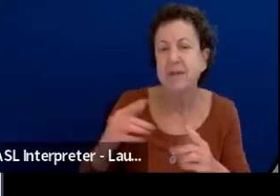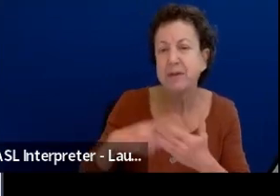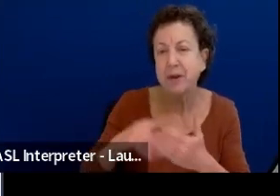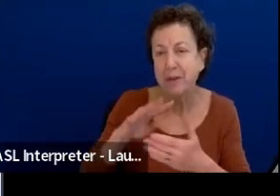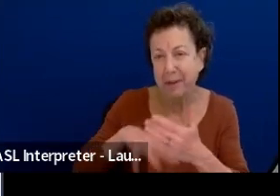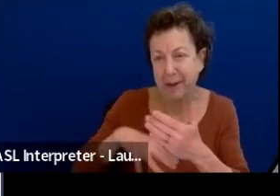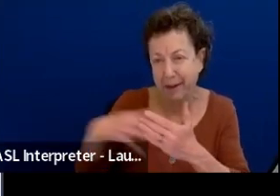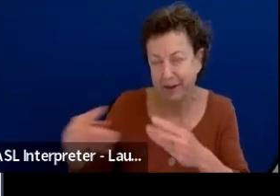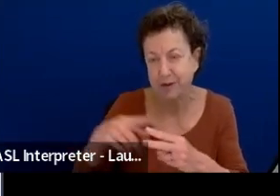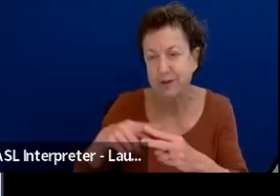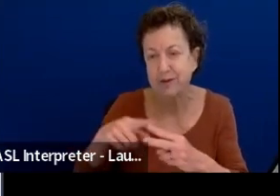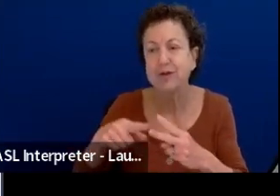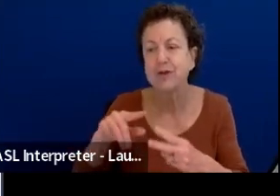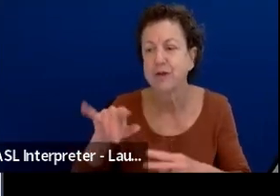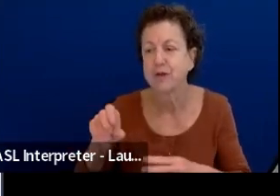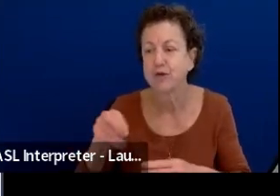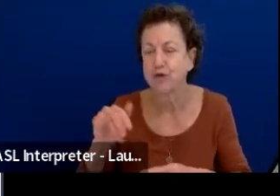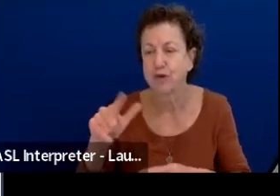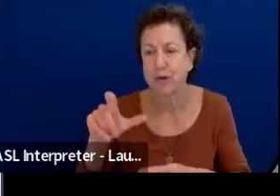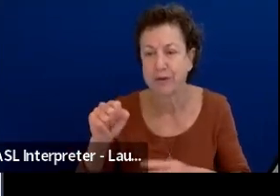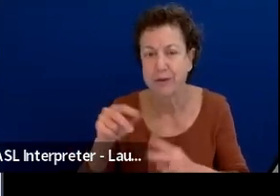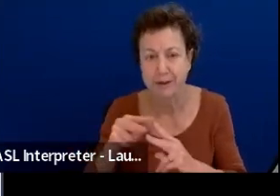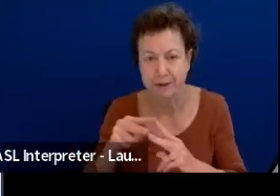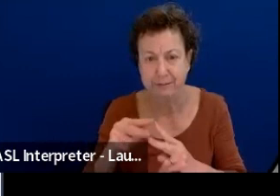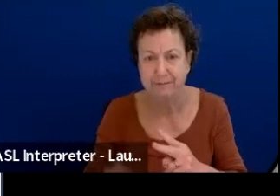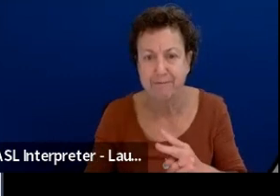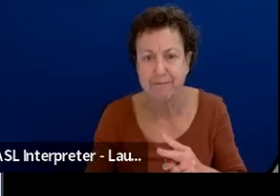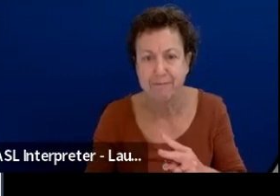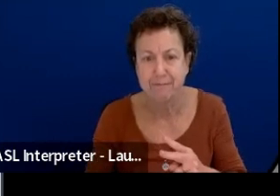and journals.